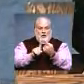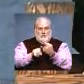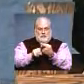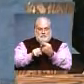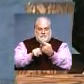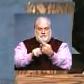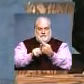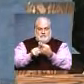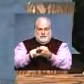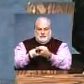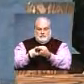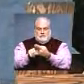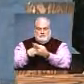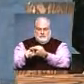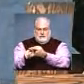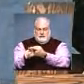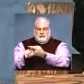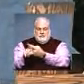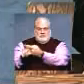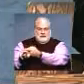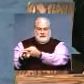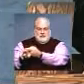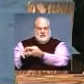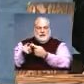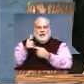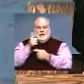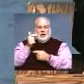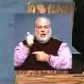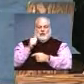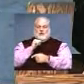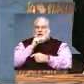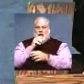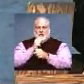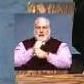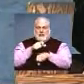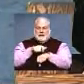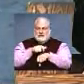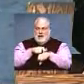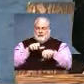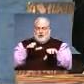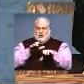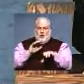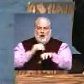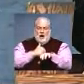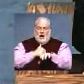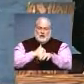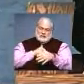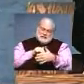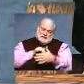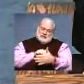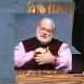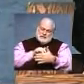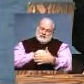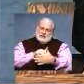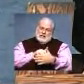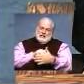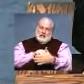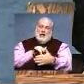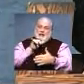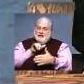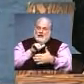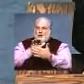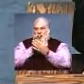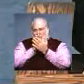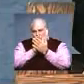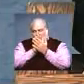them unforeseen because we didn't take the time to do our homework. That's what we're asking for. That's what you,